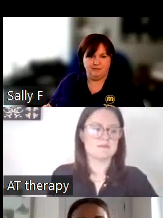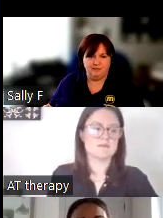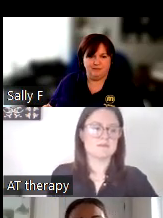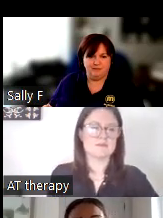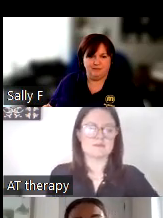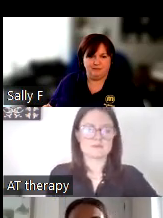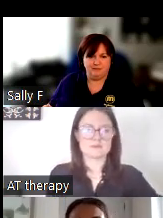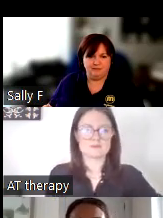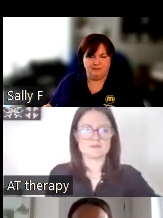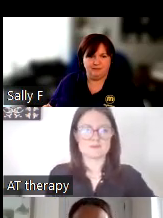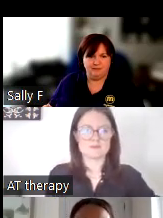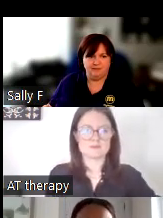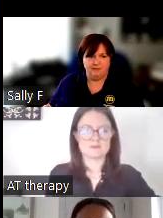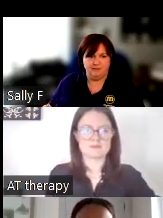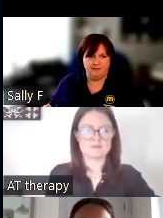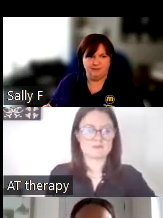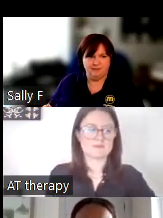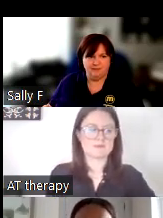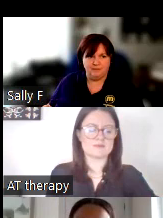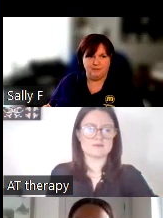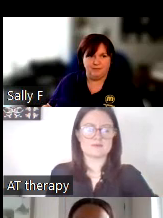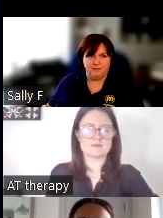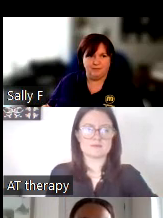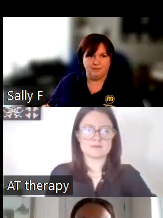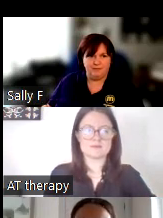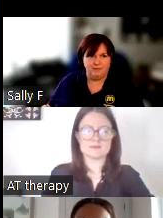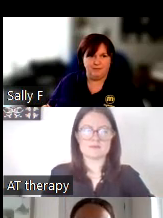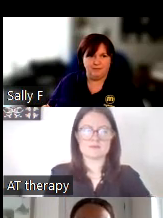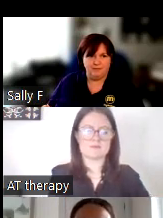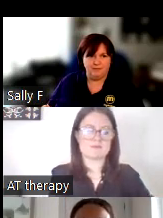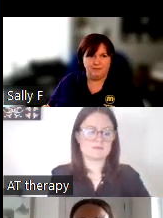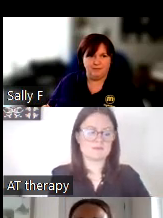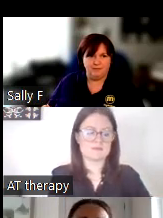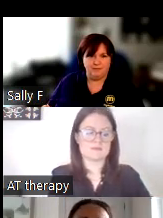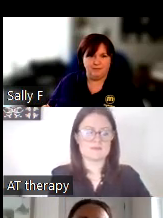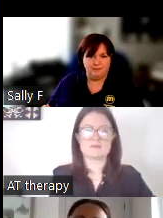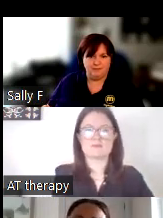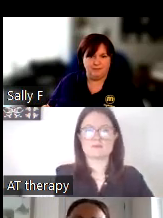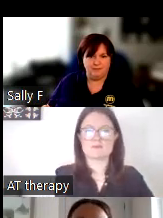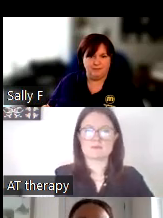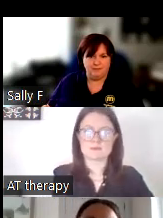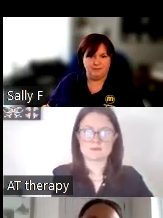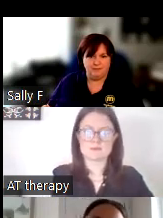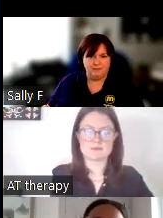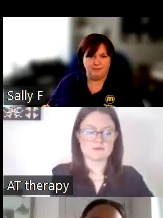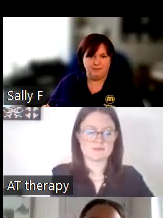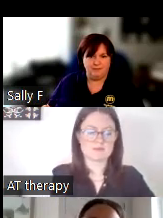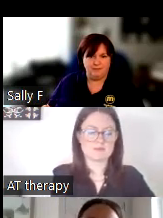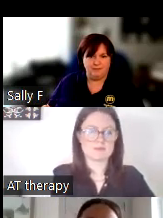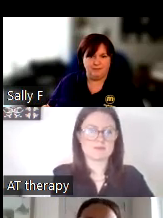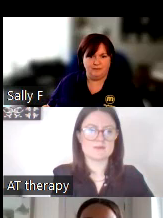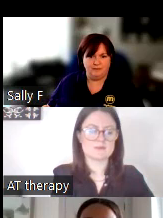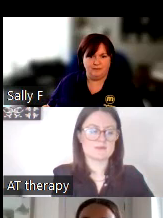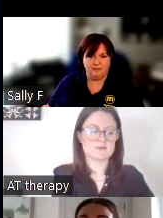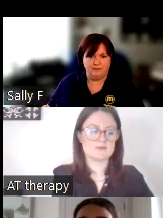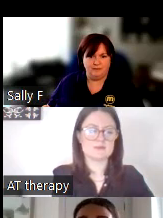NHS for coming up to 11 years now. Had a couple of different roles while I was there. My first role was working